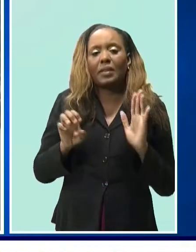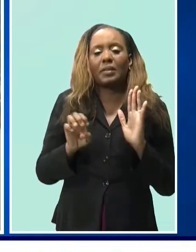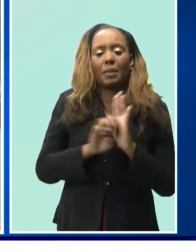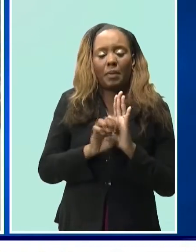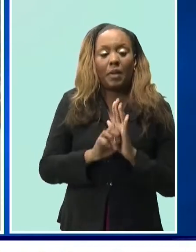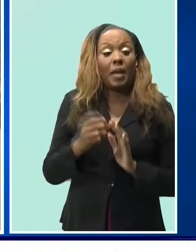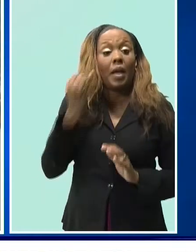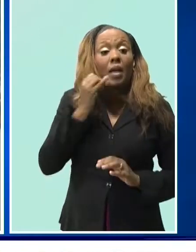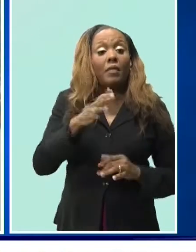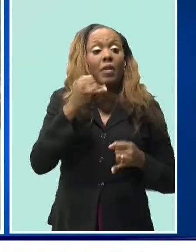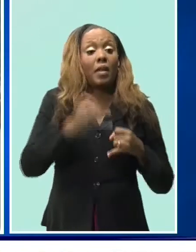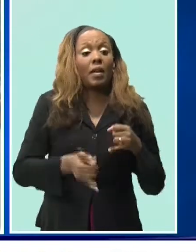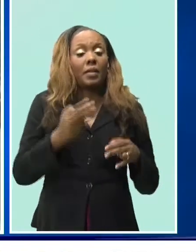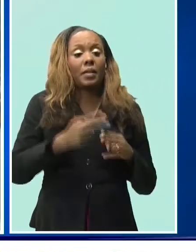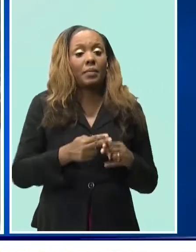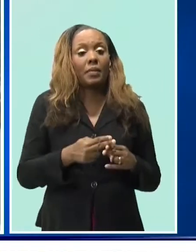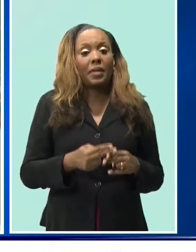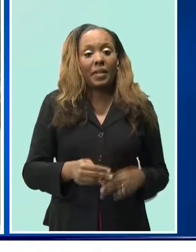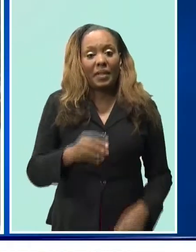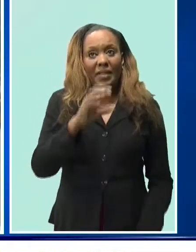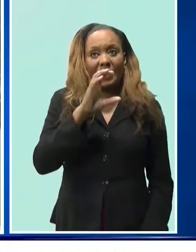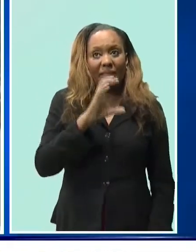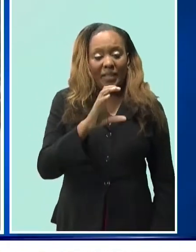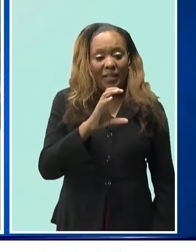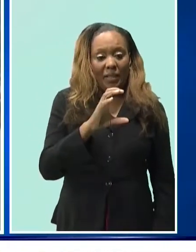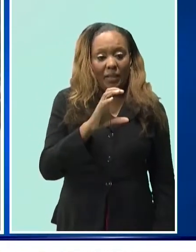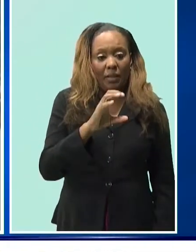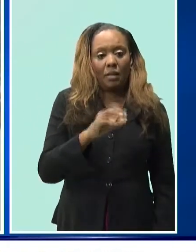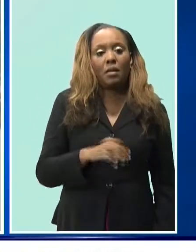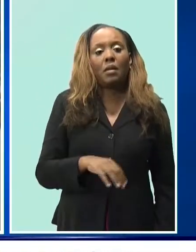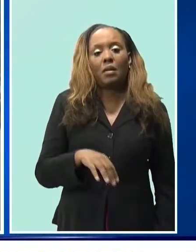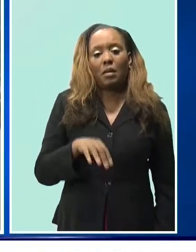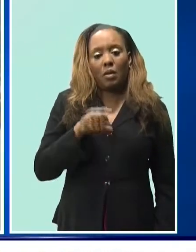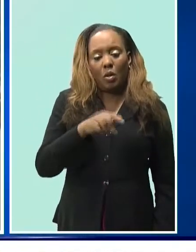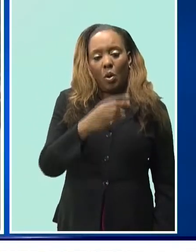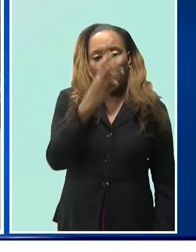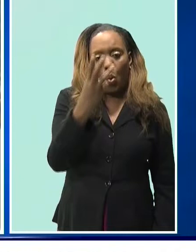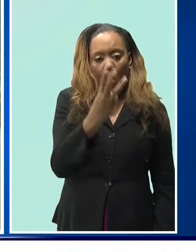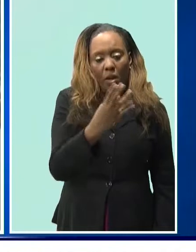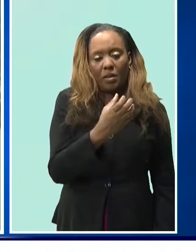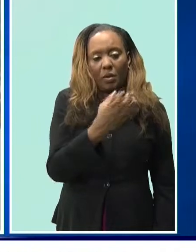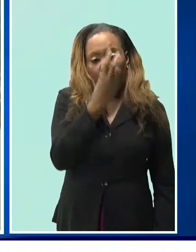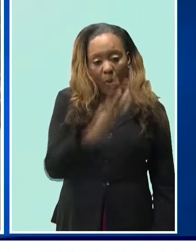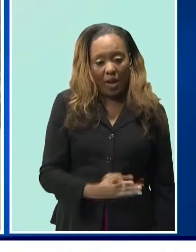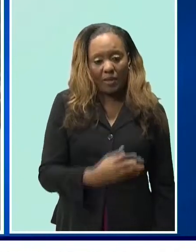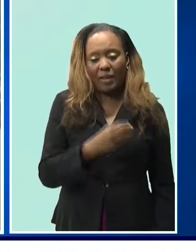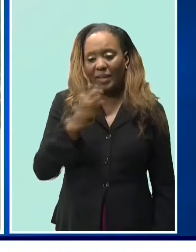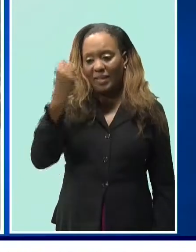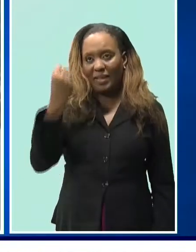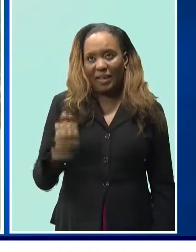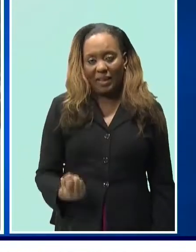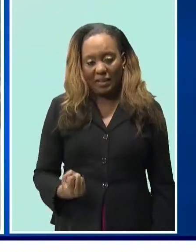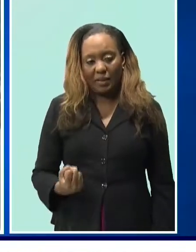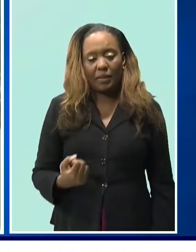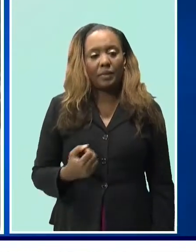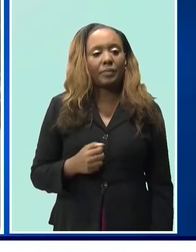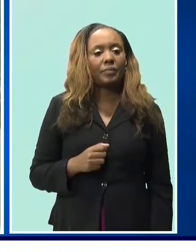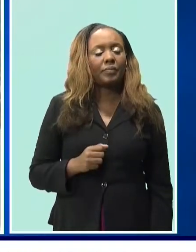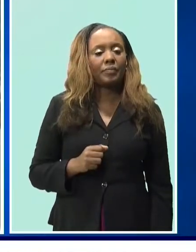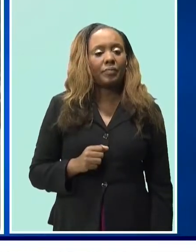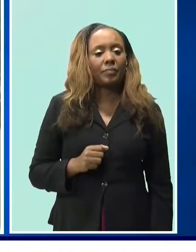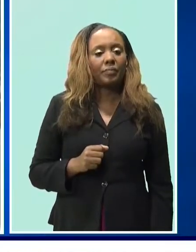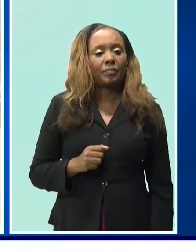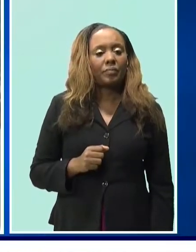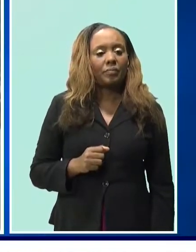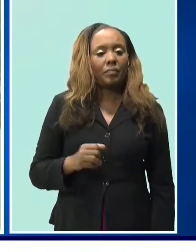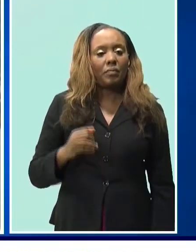if your surname is C, you will have Wednesday and Saturday as the days that are available to you. And so if